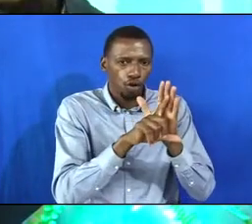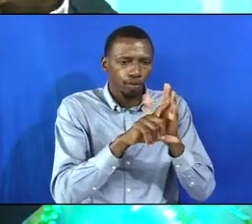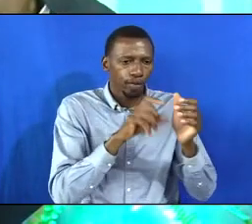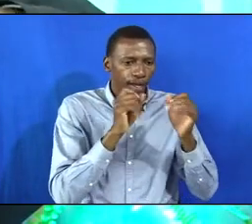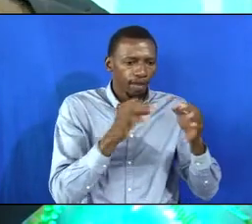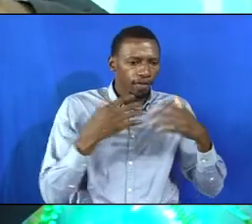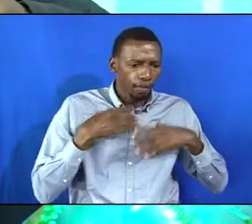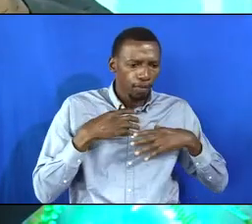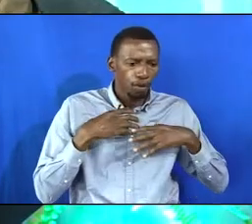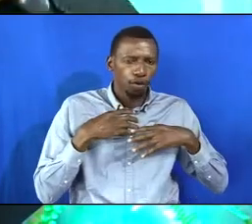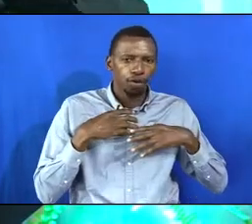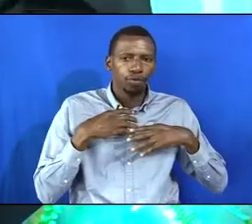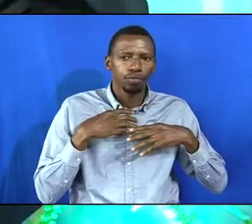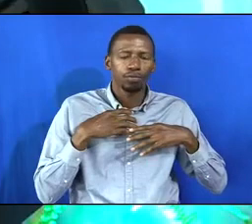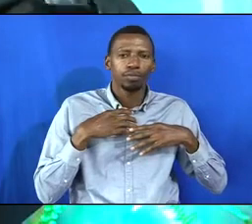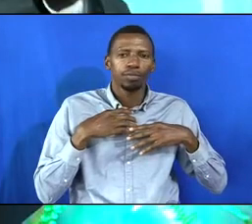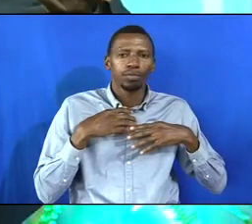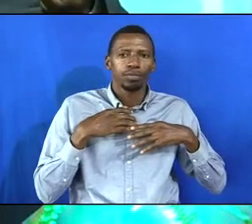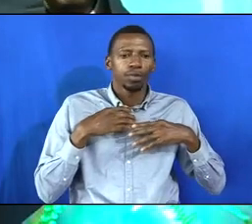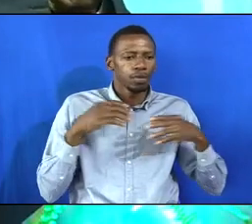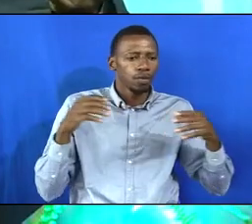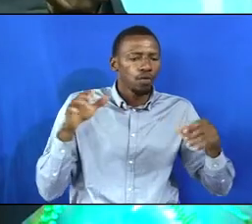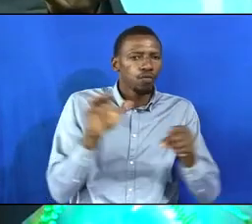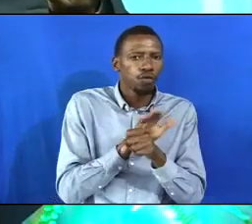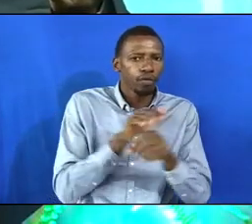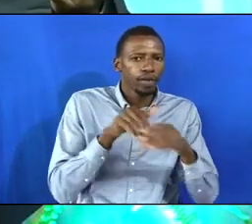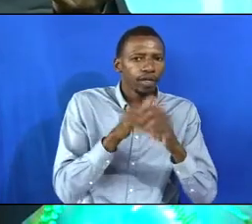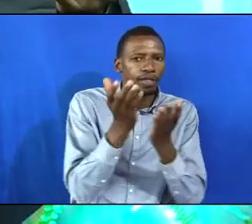service? In the morning or after lunch?